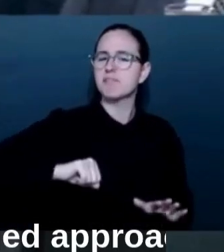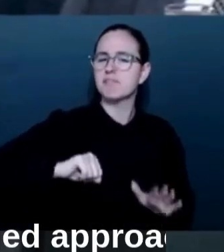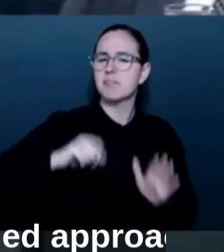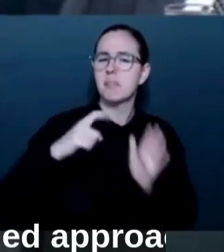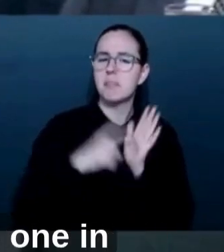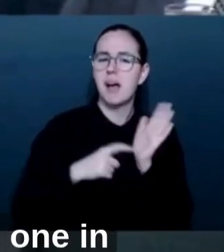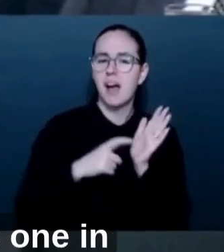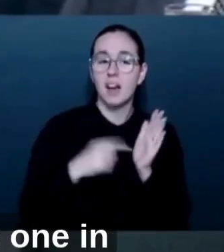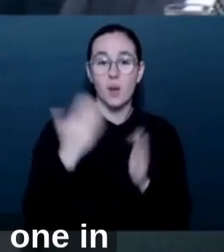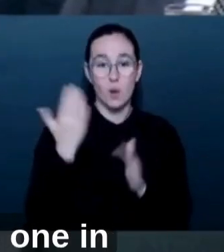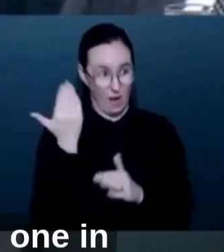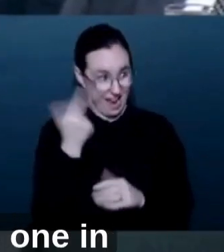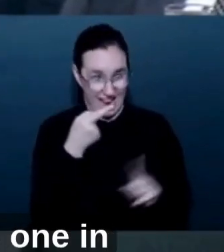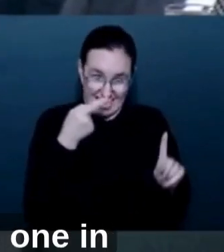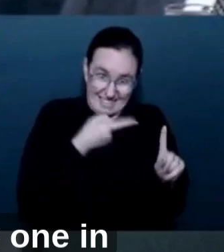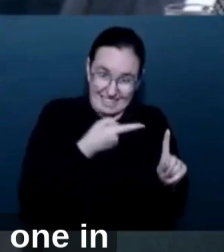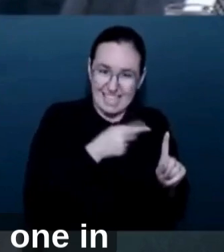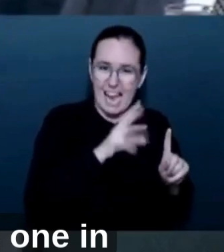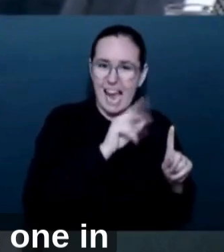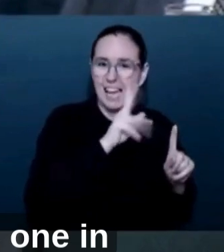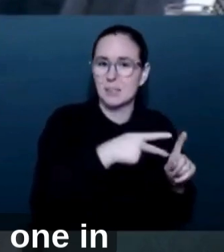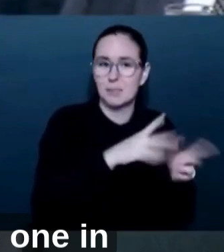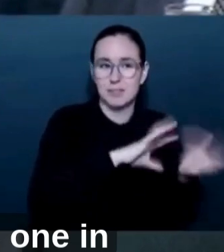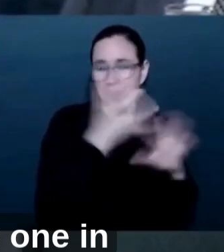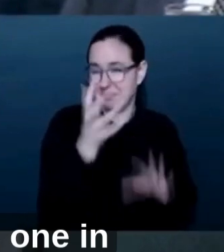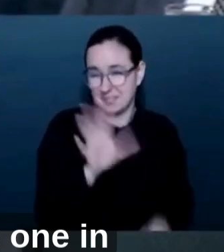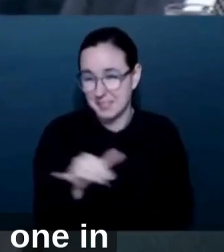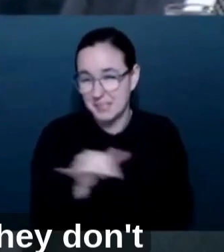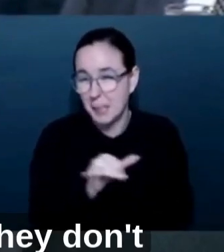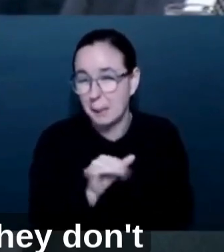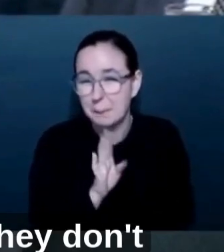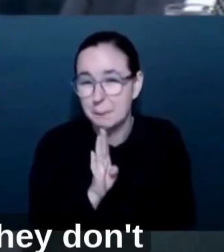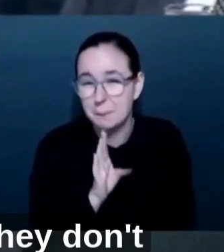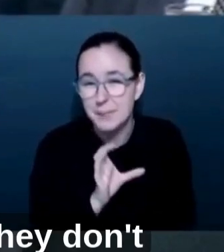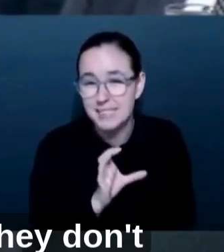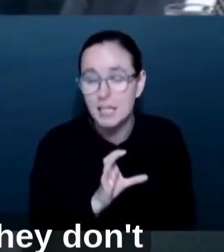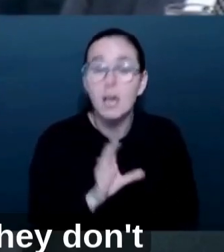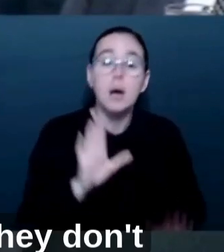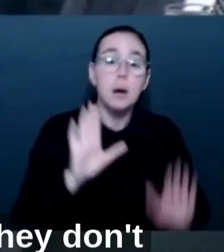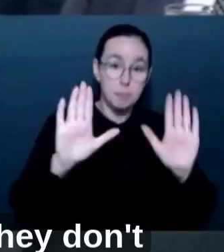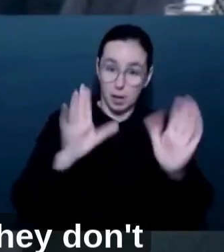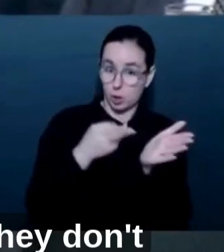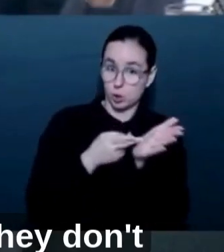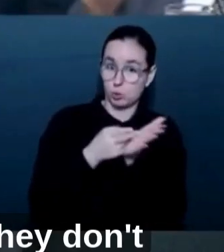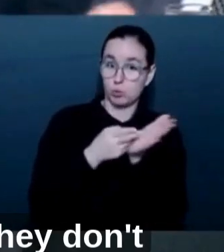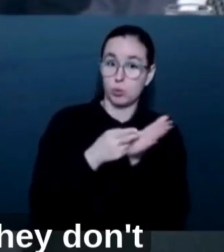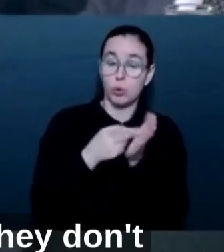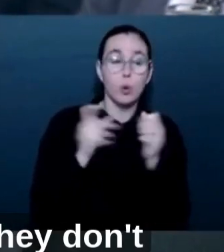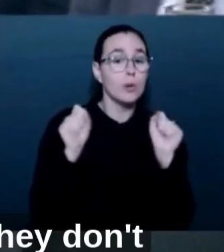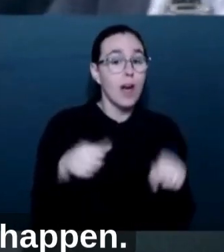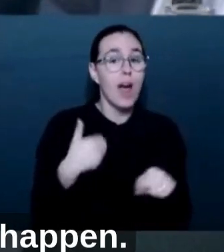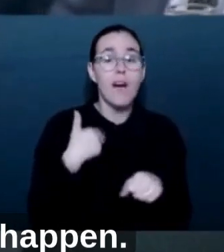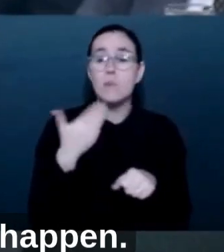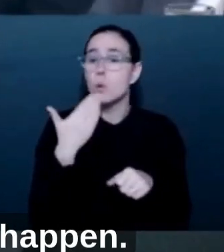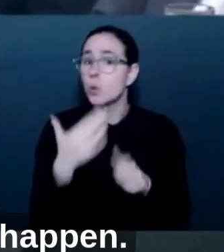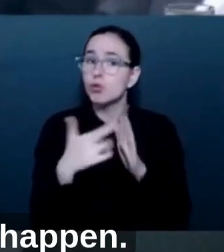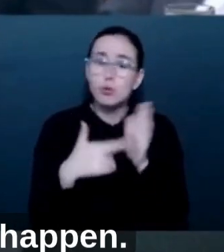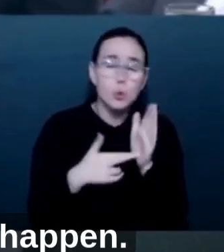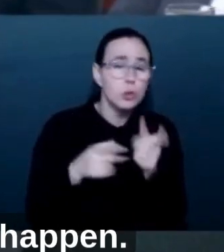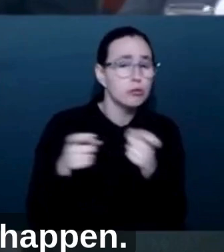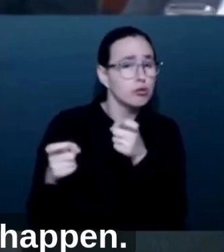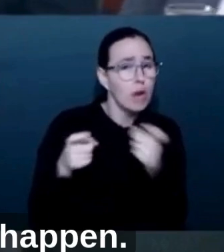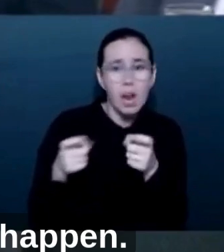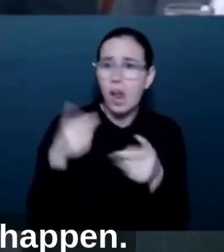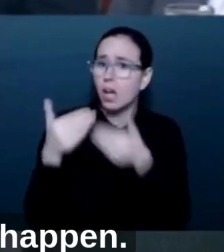take a managed approach to just about any resource development, and this one in particular you can as well. But we heard Albertans clearly that they don't want open pit mines